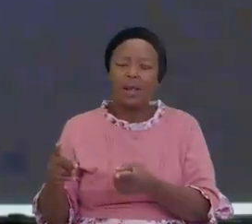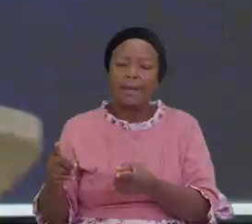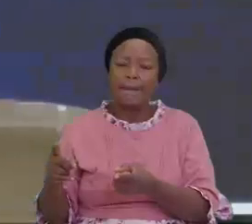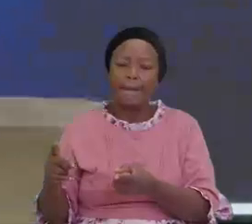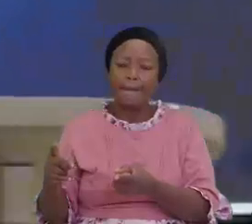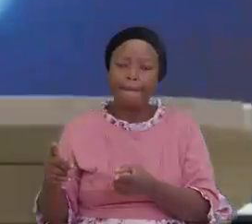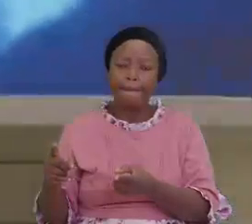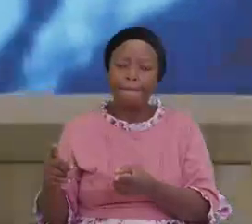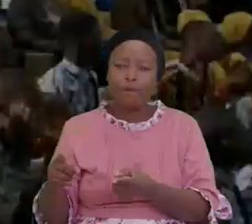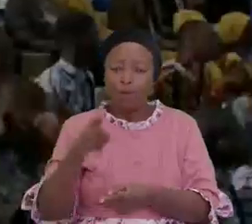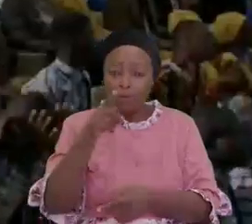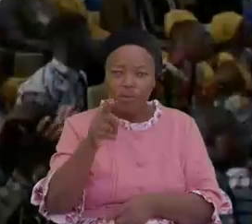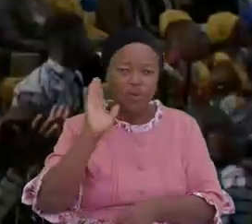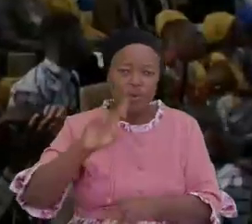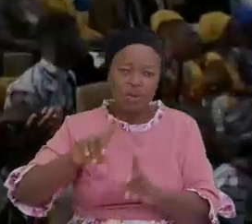You will go.